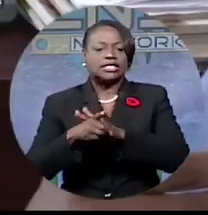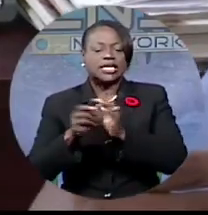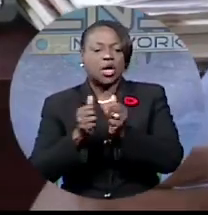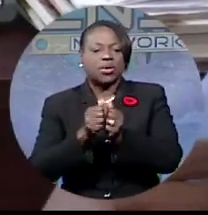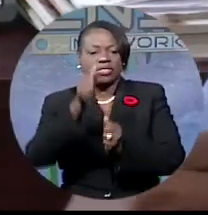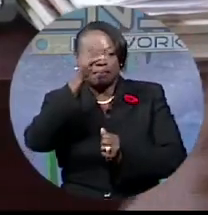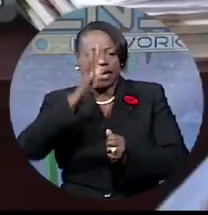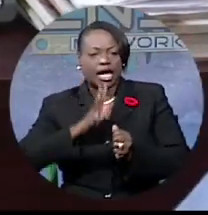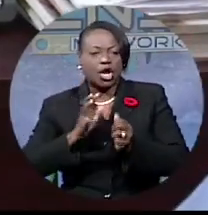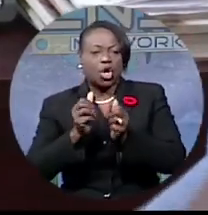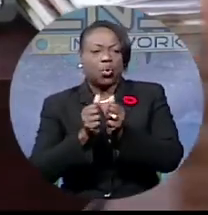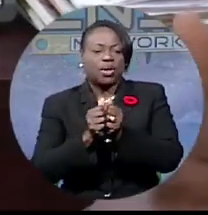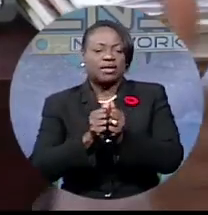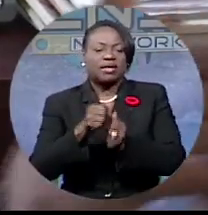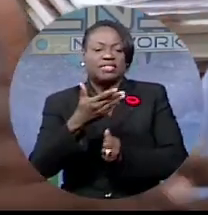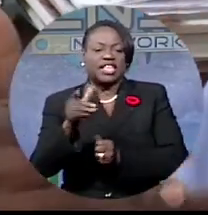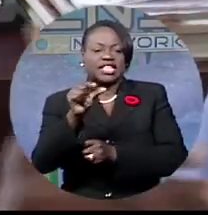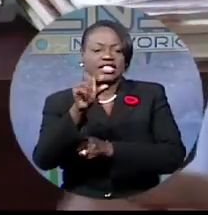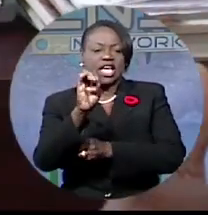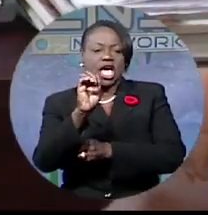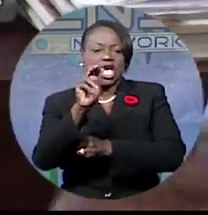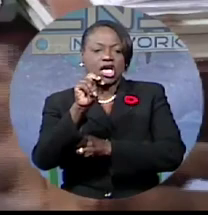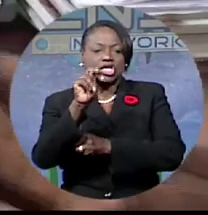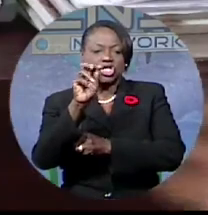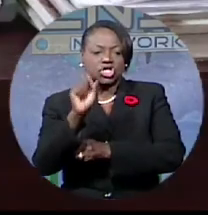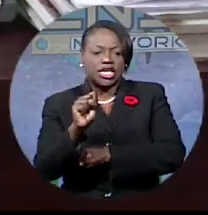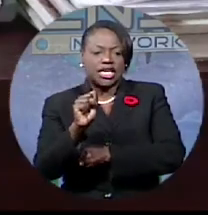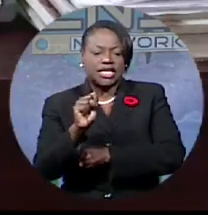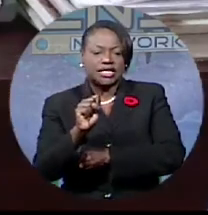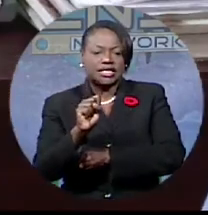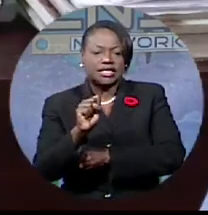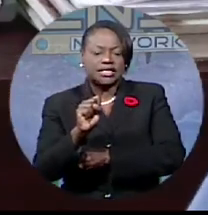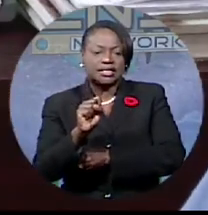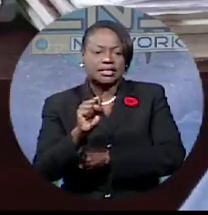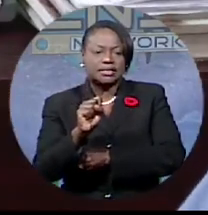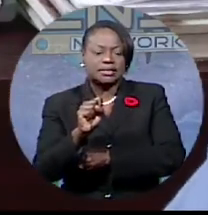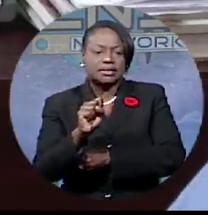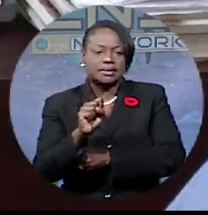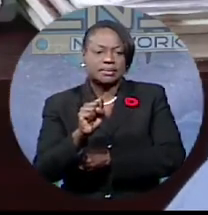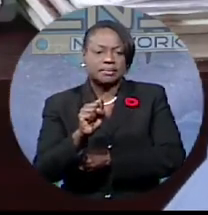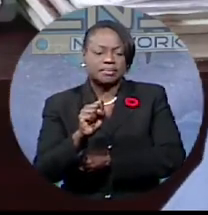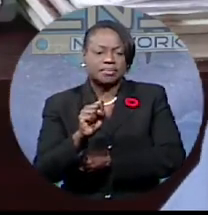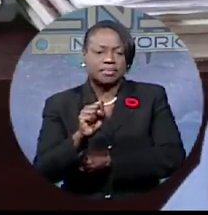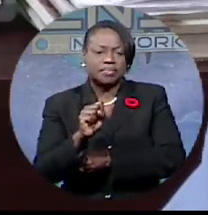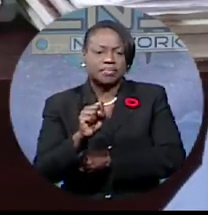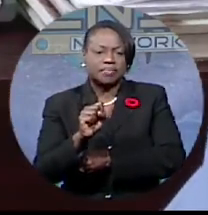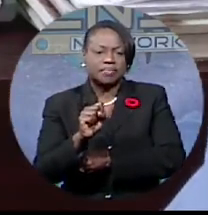genes who are asymptomatic, because you can't do it the same way as women.